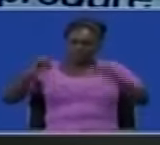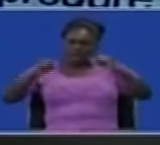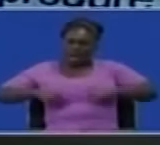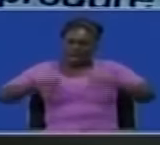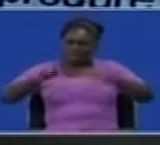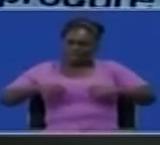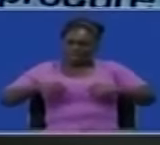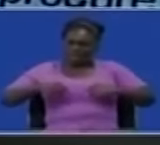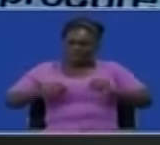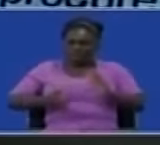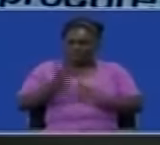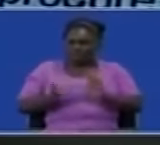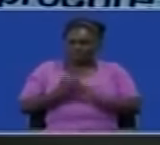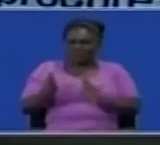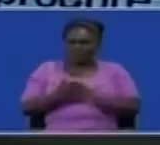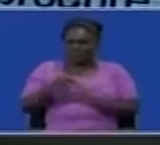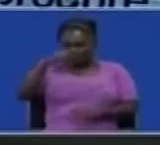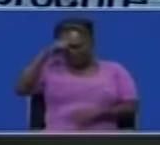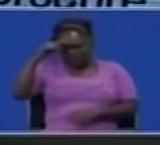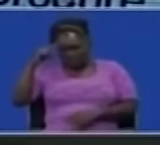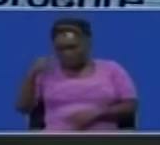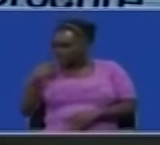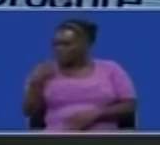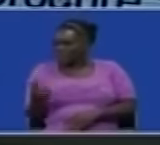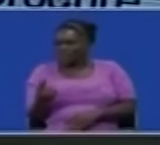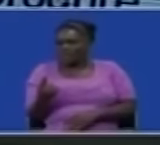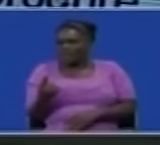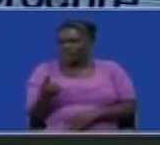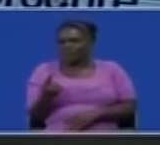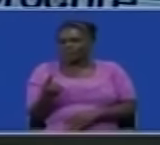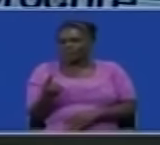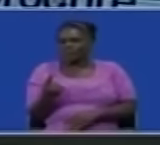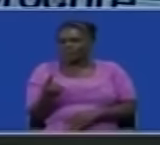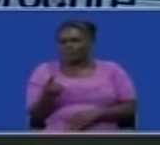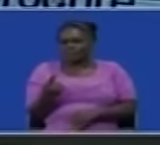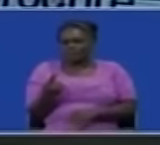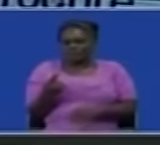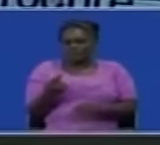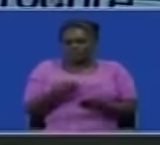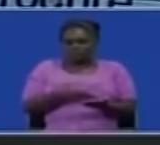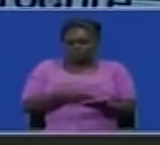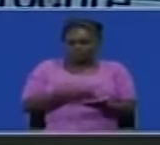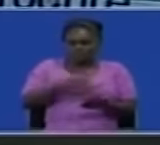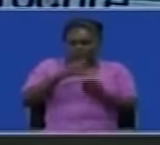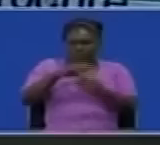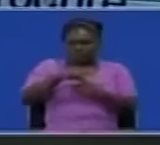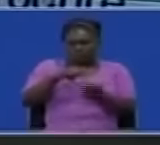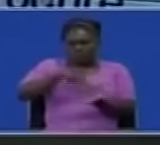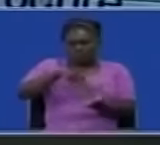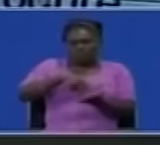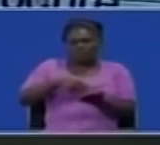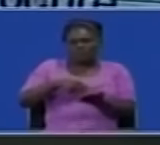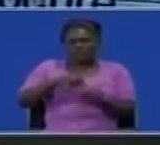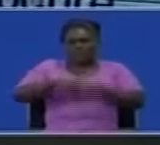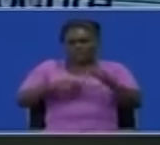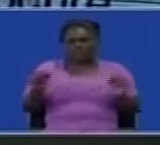with suppliers to fast-track that because, of course, they mentioned the fact that there was the Procurements Act that might not be in tandem